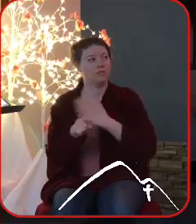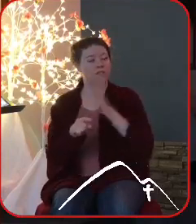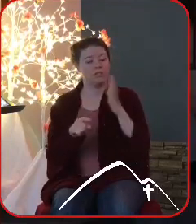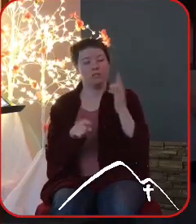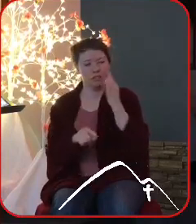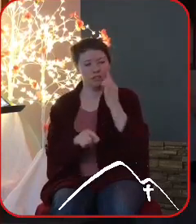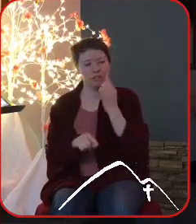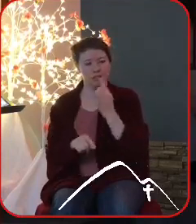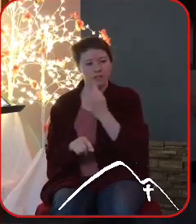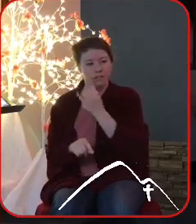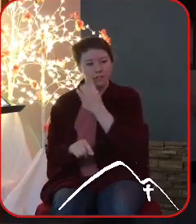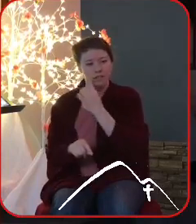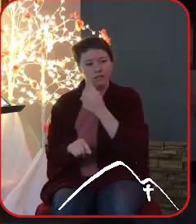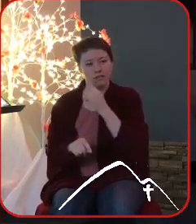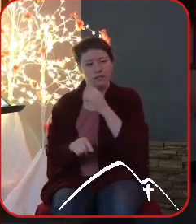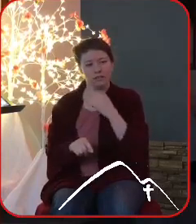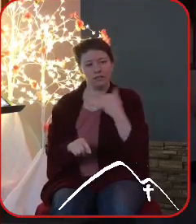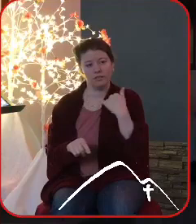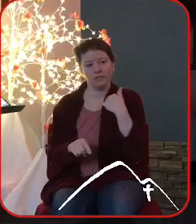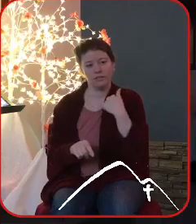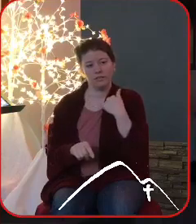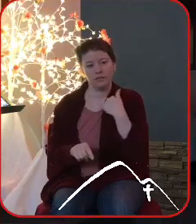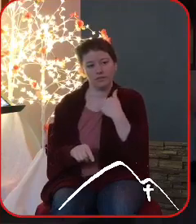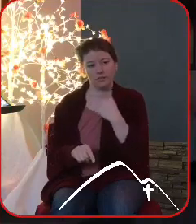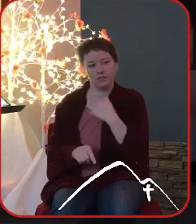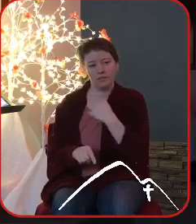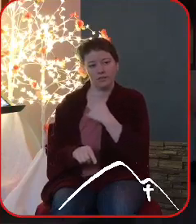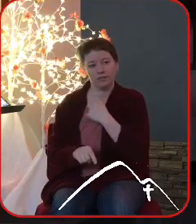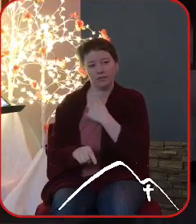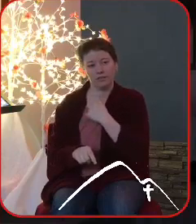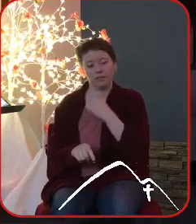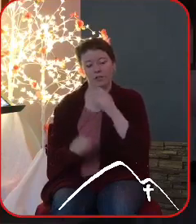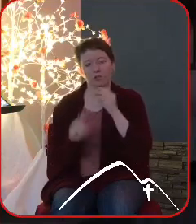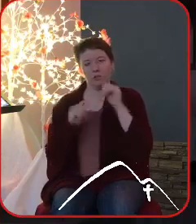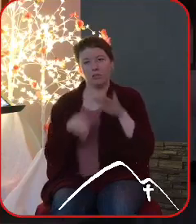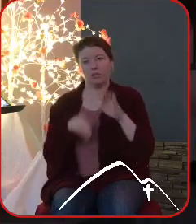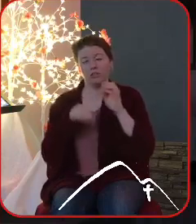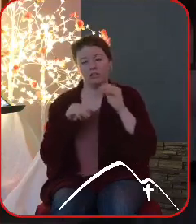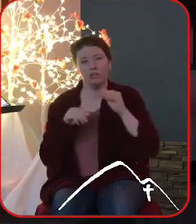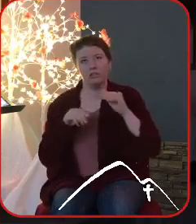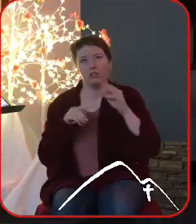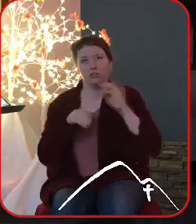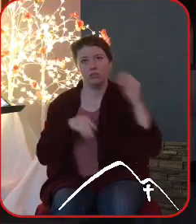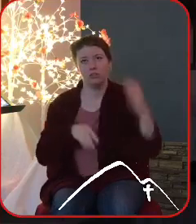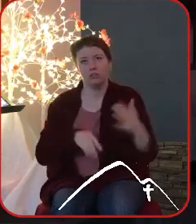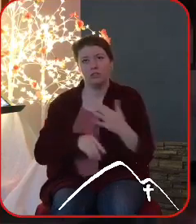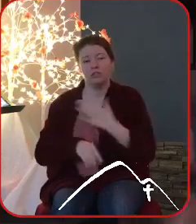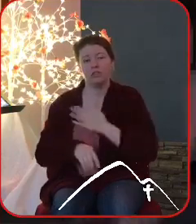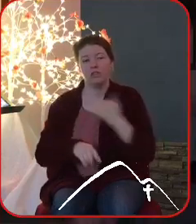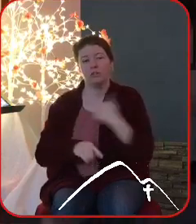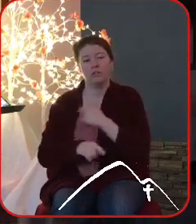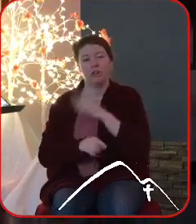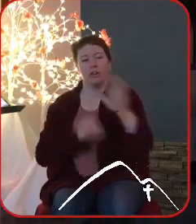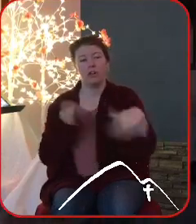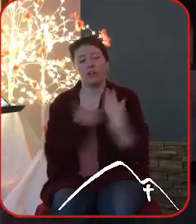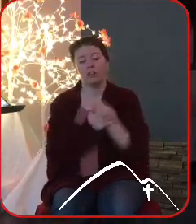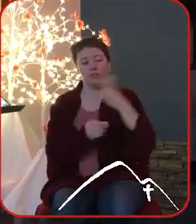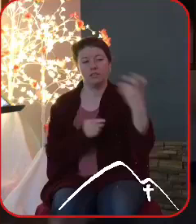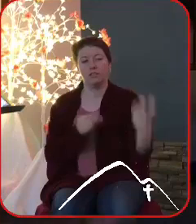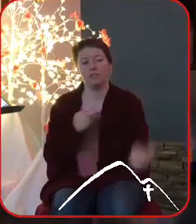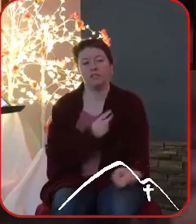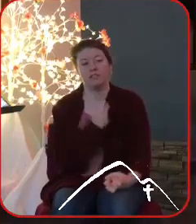his eyes. If grace is an ocean, we're all